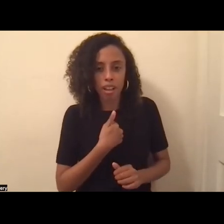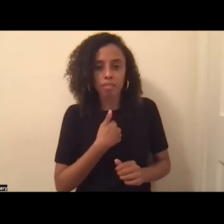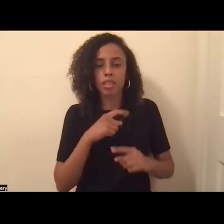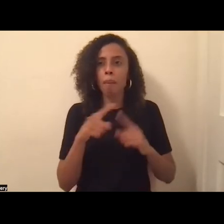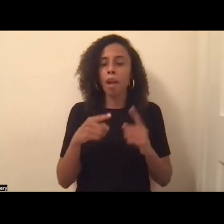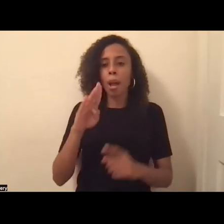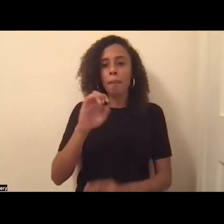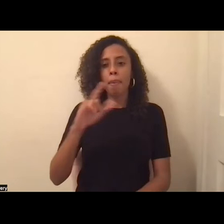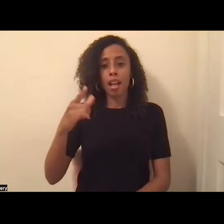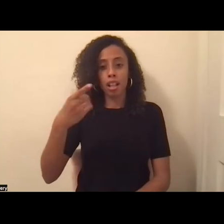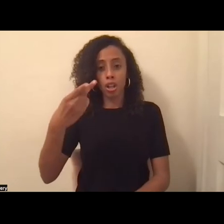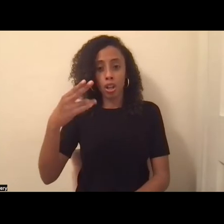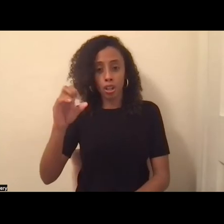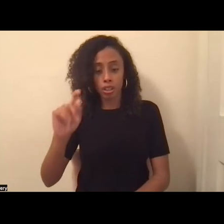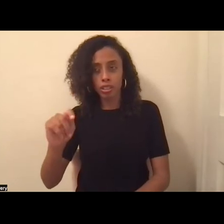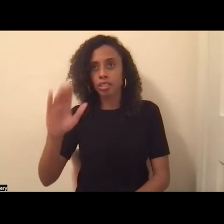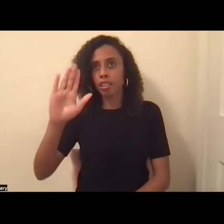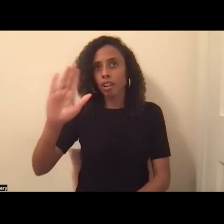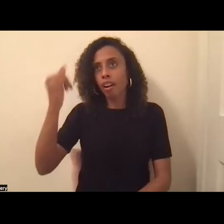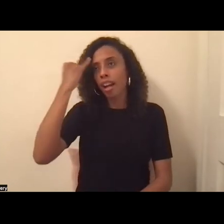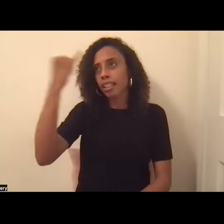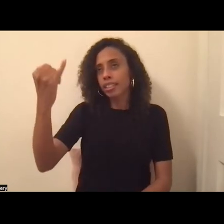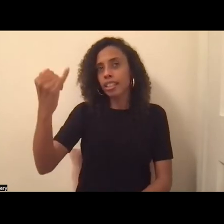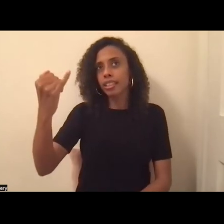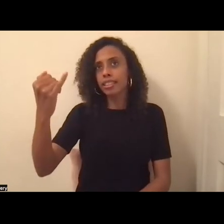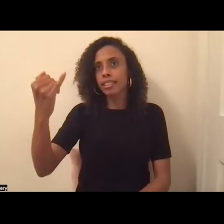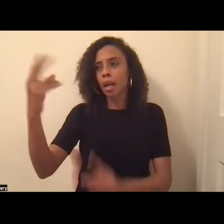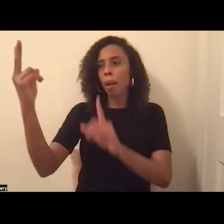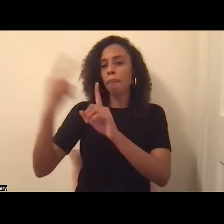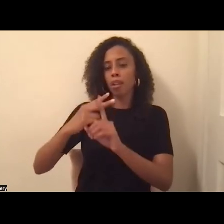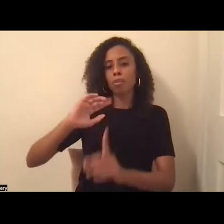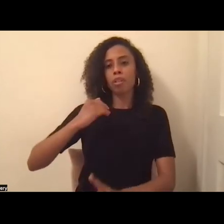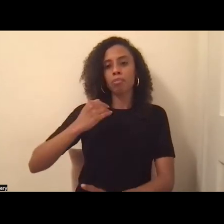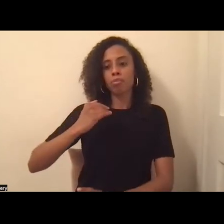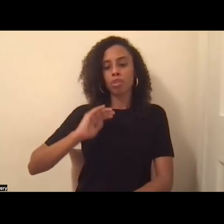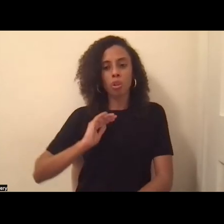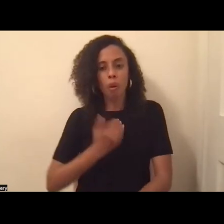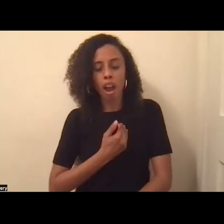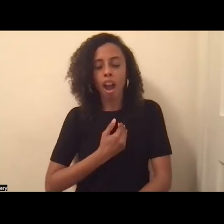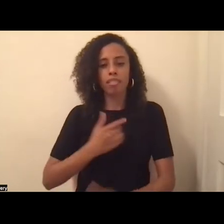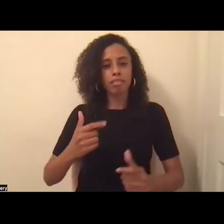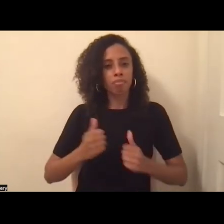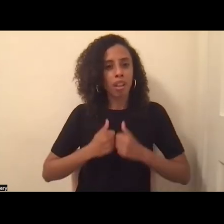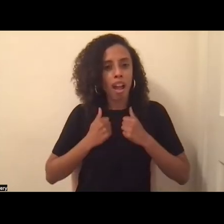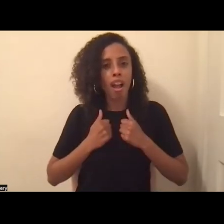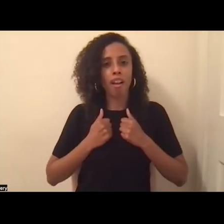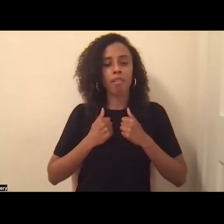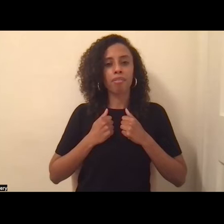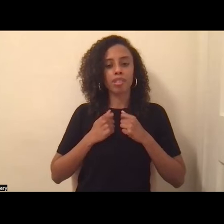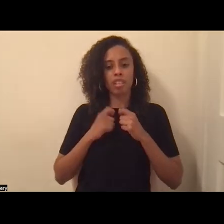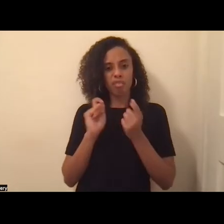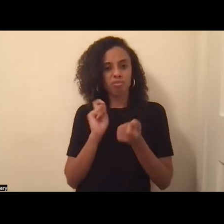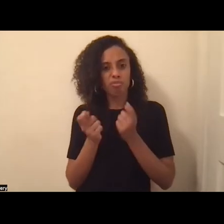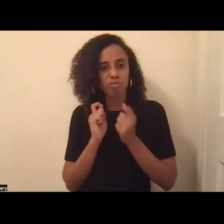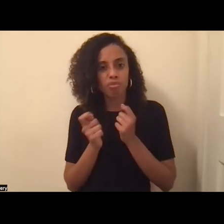her ideas, apply them to our own lives, and then kind of give them our own spin and take on them. So I'm